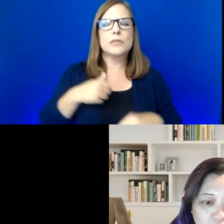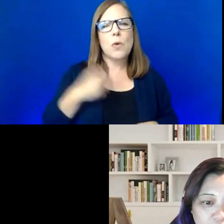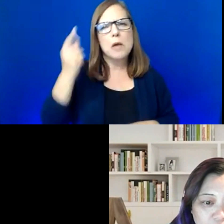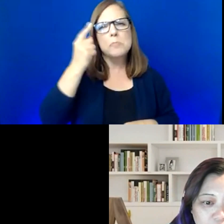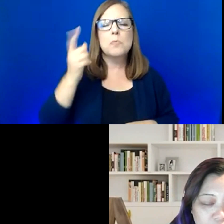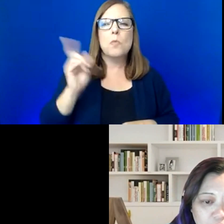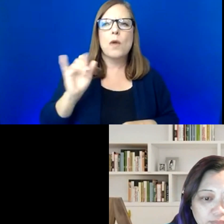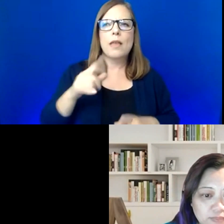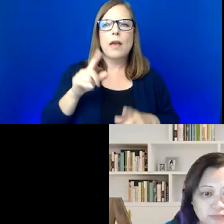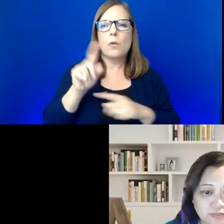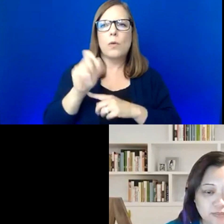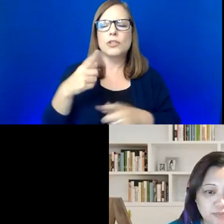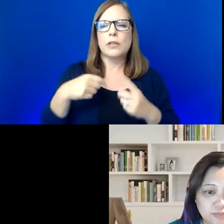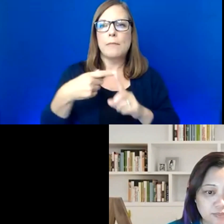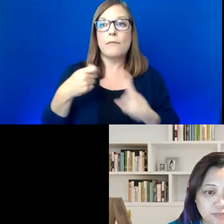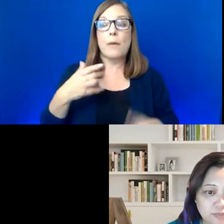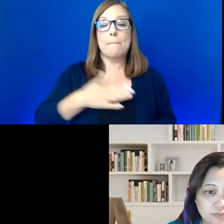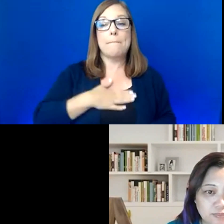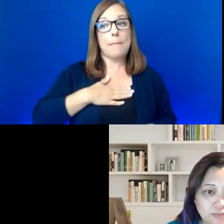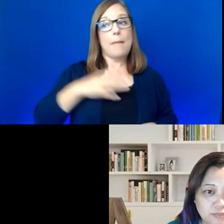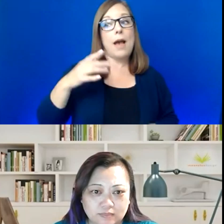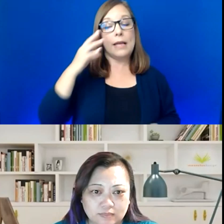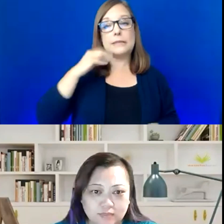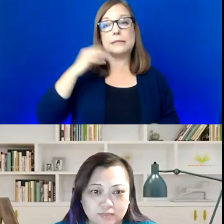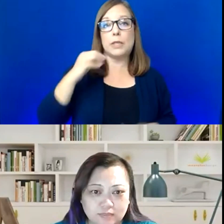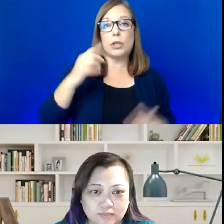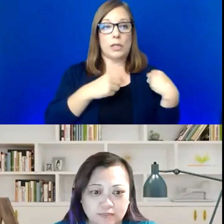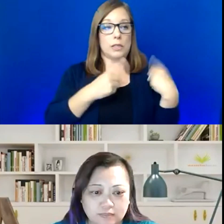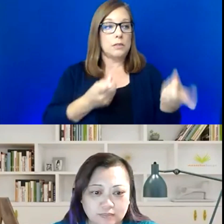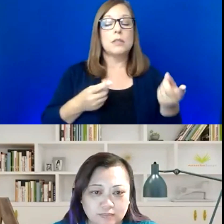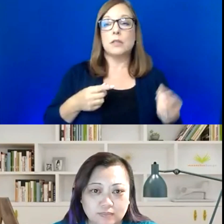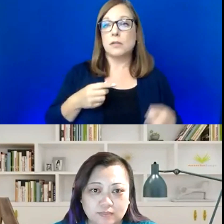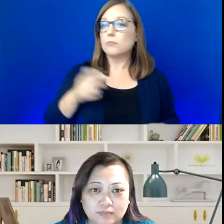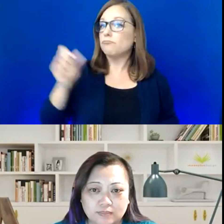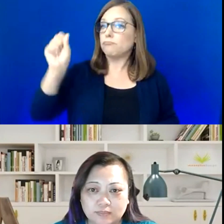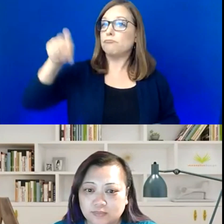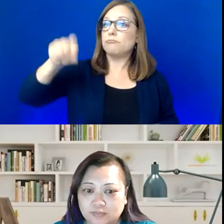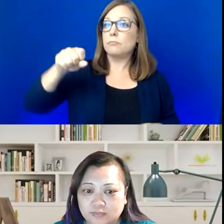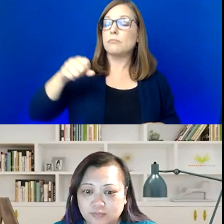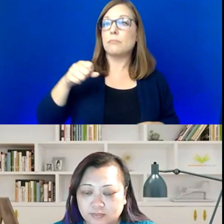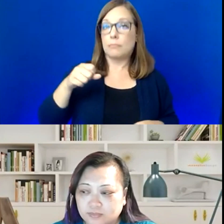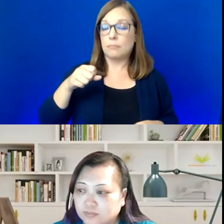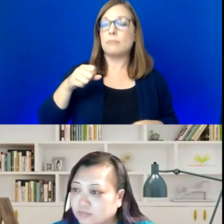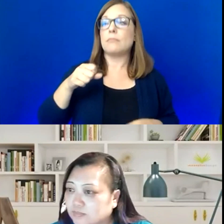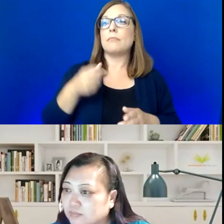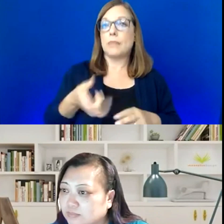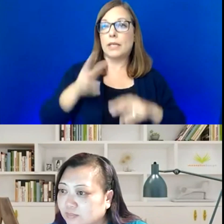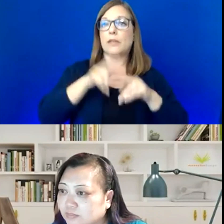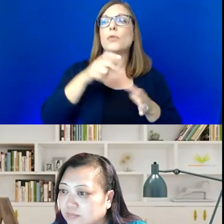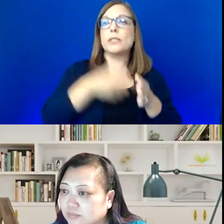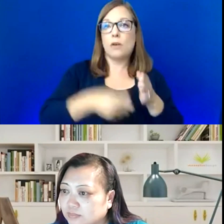experience, yes, I have increased costs for some